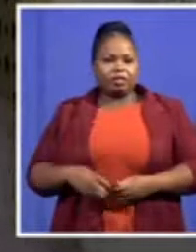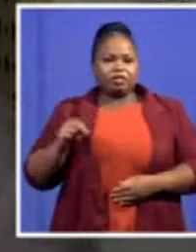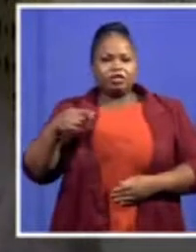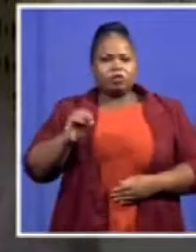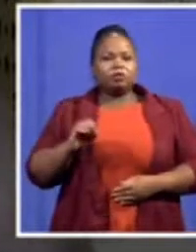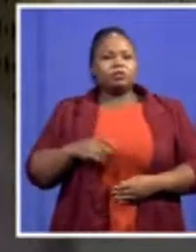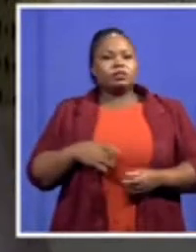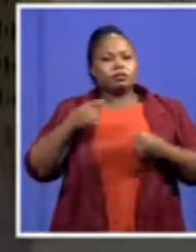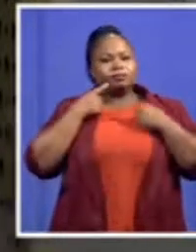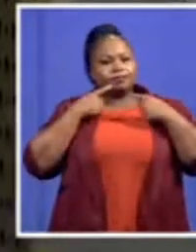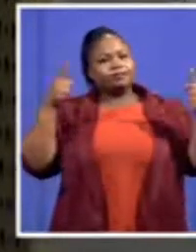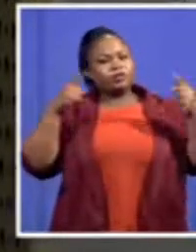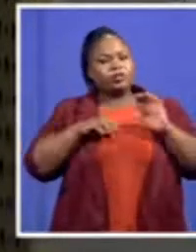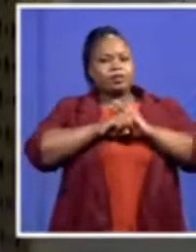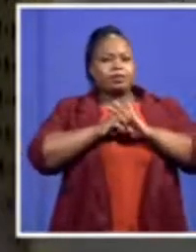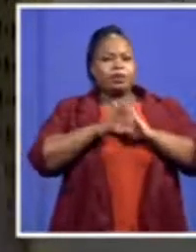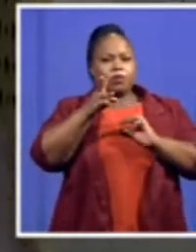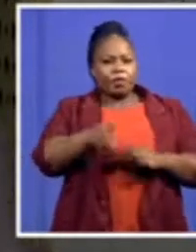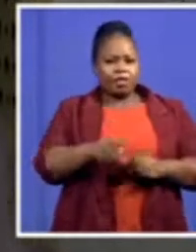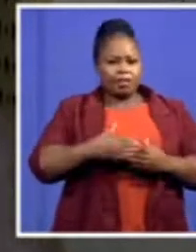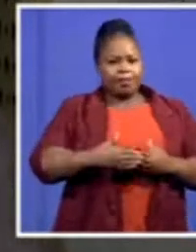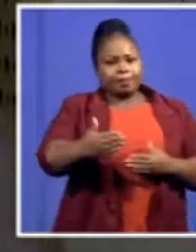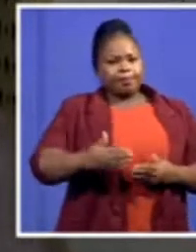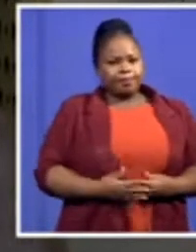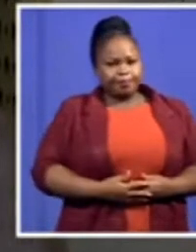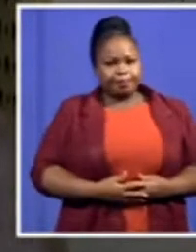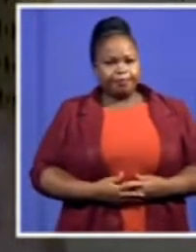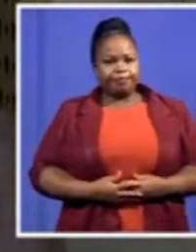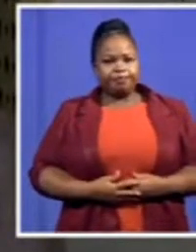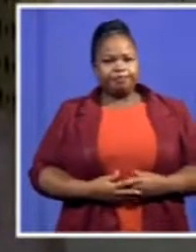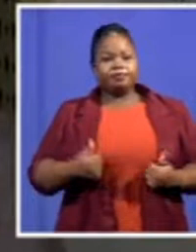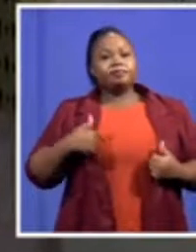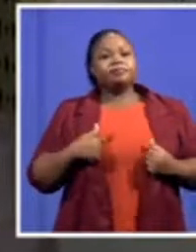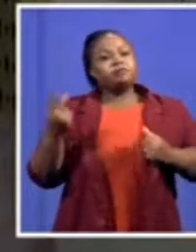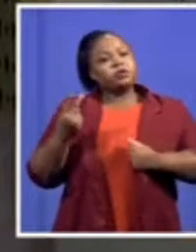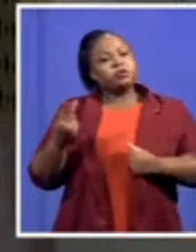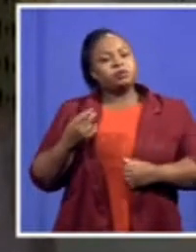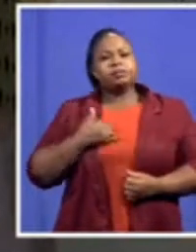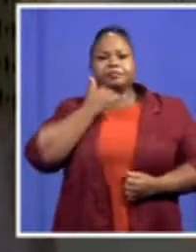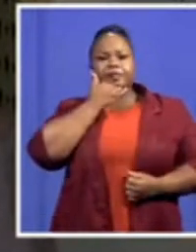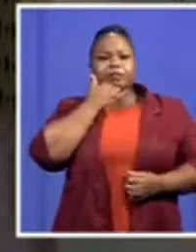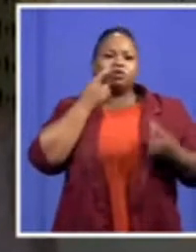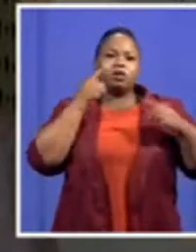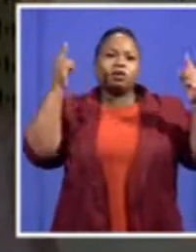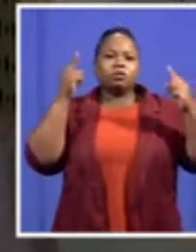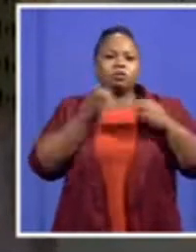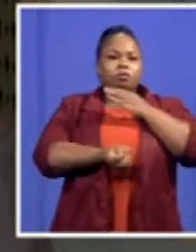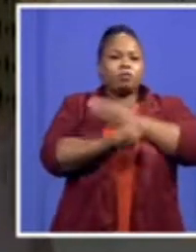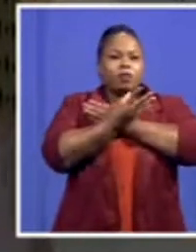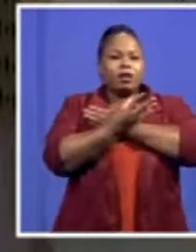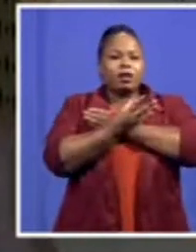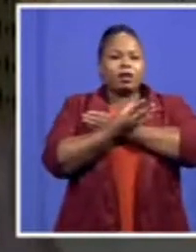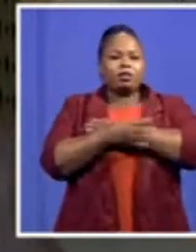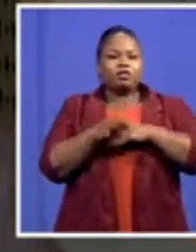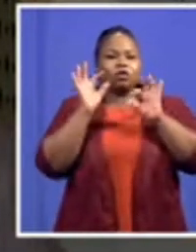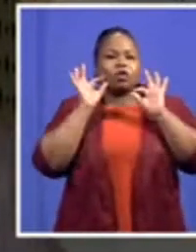media in due course. I'm also pleased to announce that Mpumalanga is our official host for